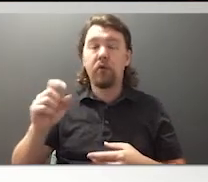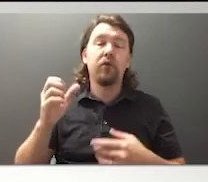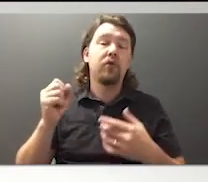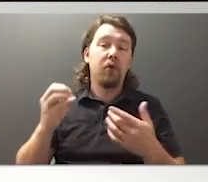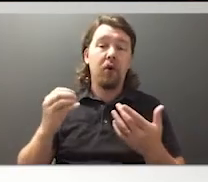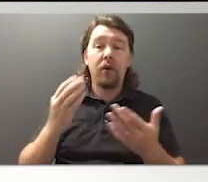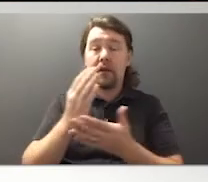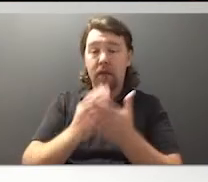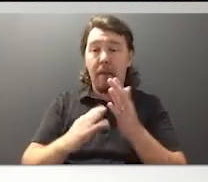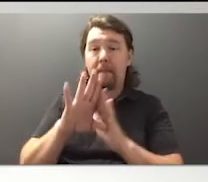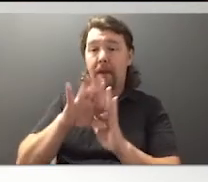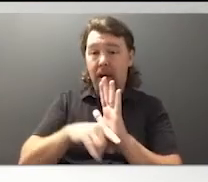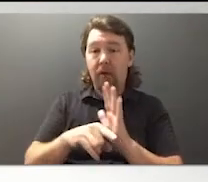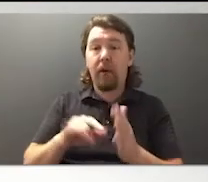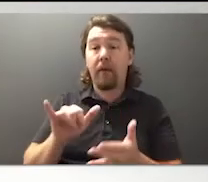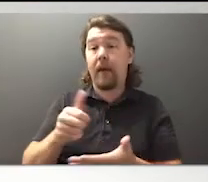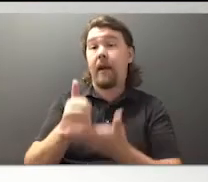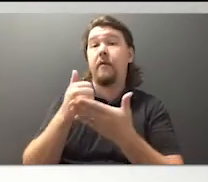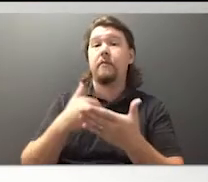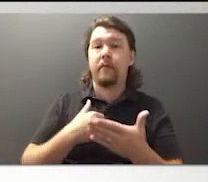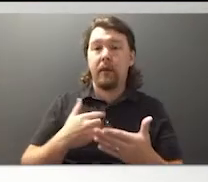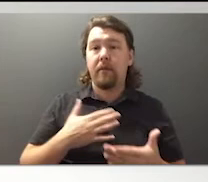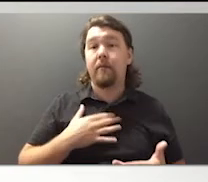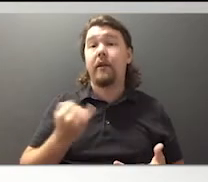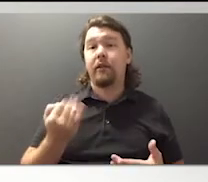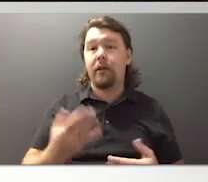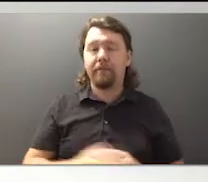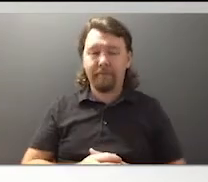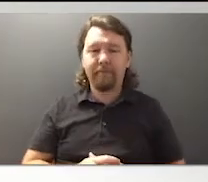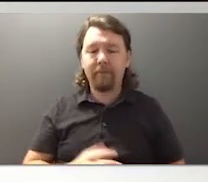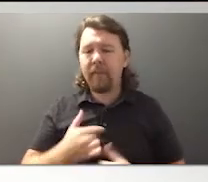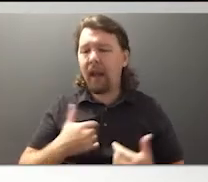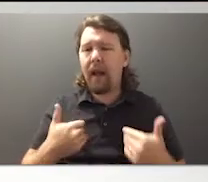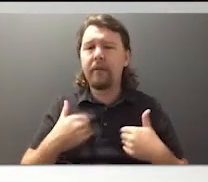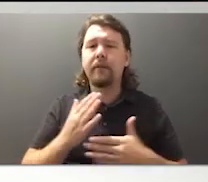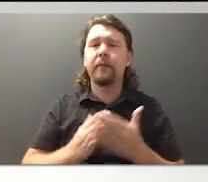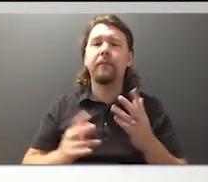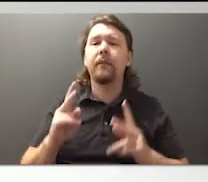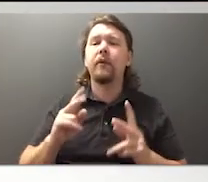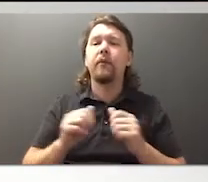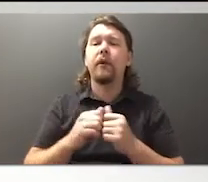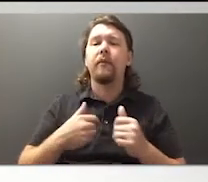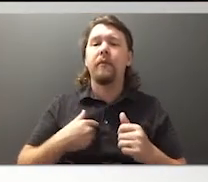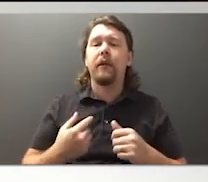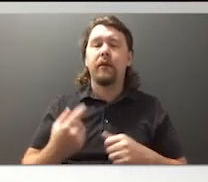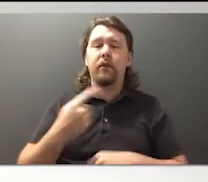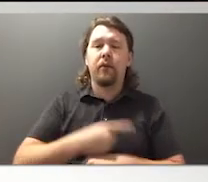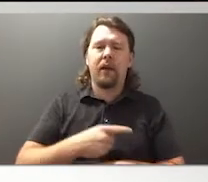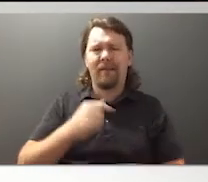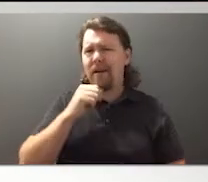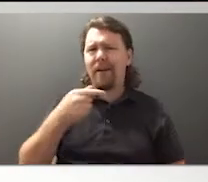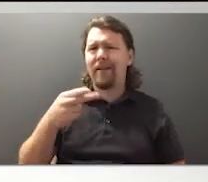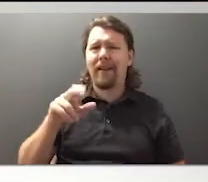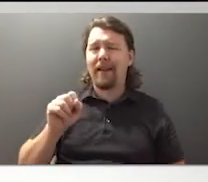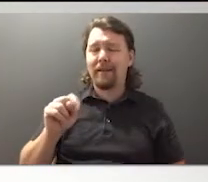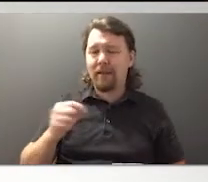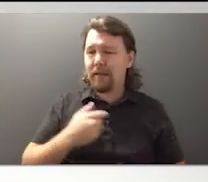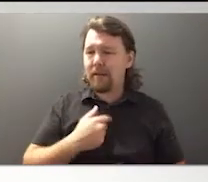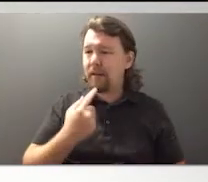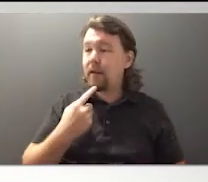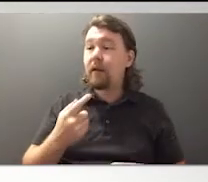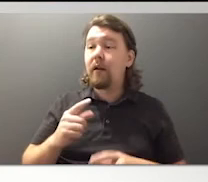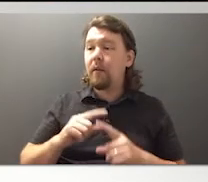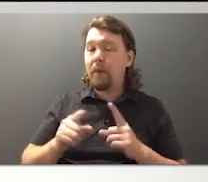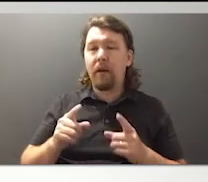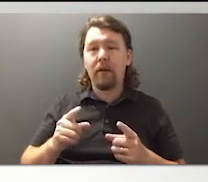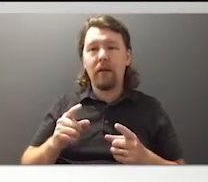kind of helps me with that. So I have some guests with me today from Step Up, not guests, some other speakers that are going to help answer questions. So I'm going to